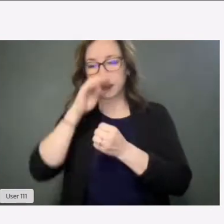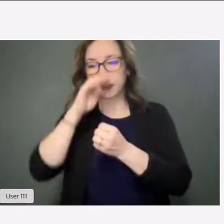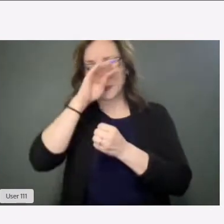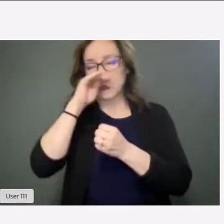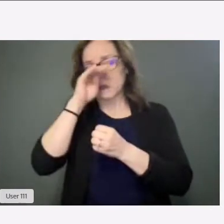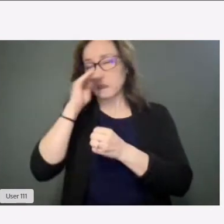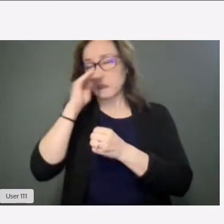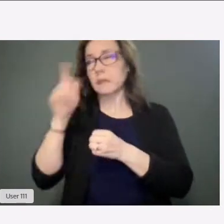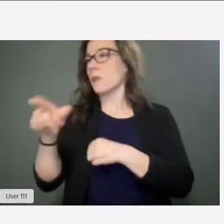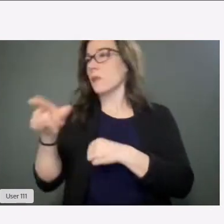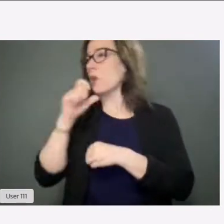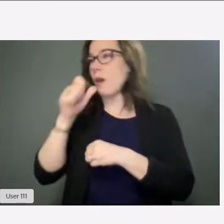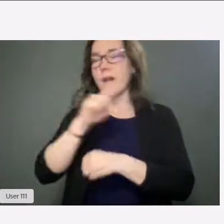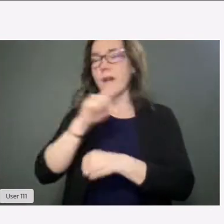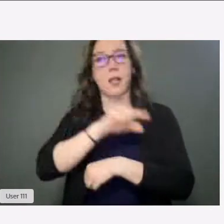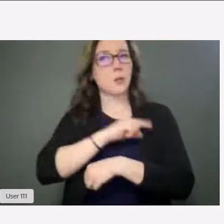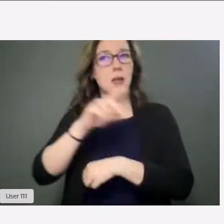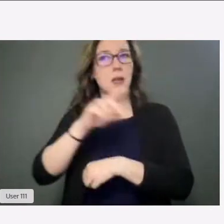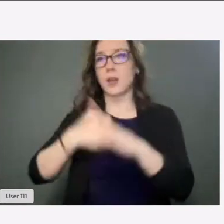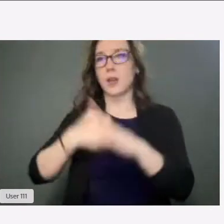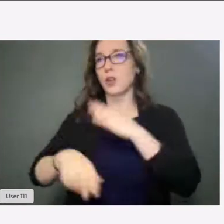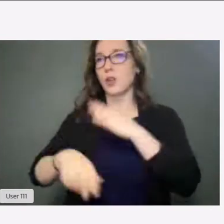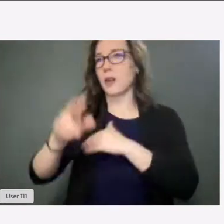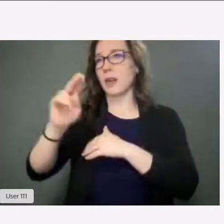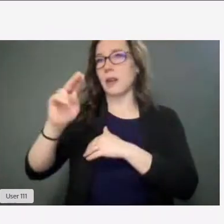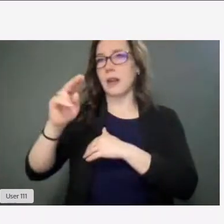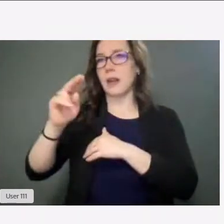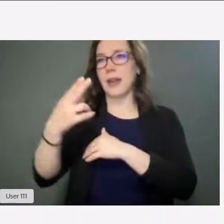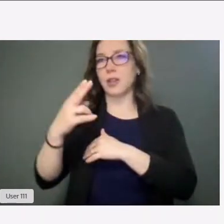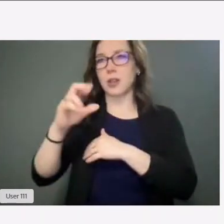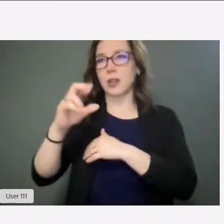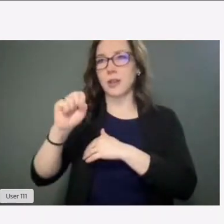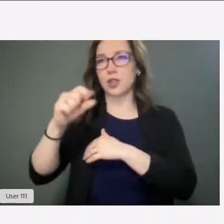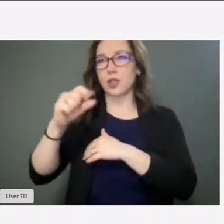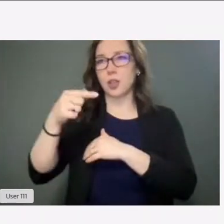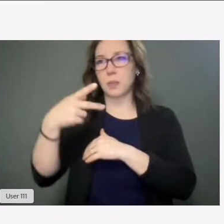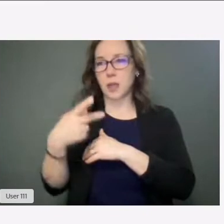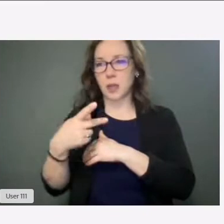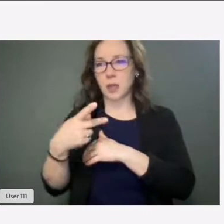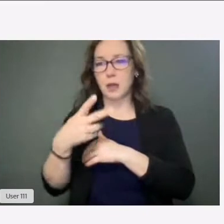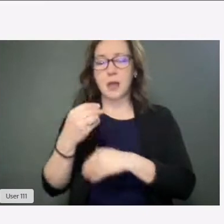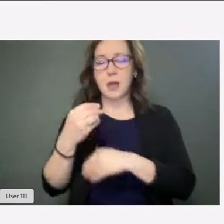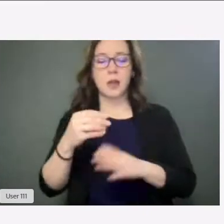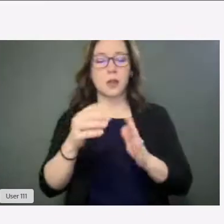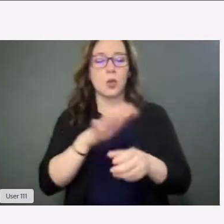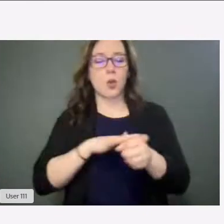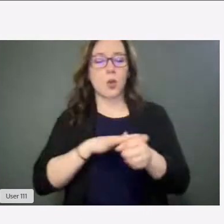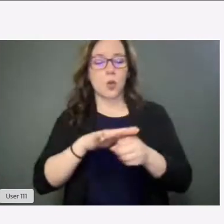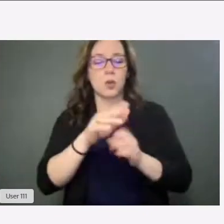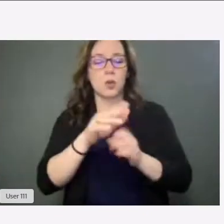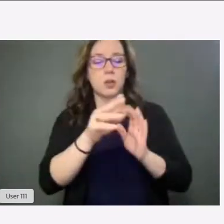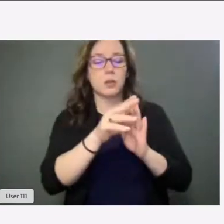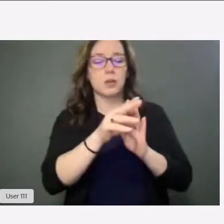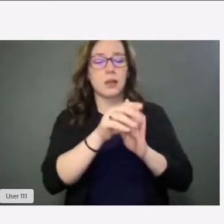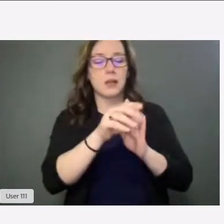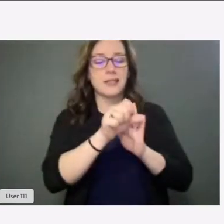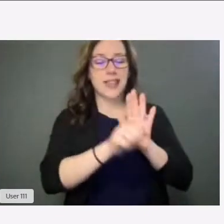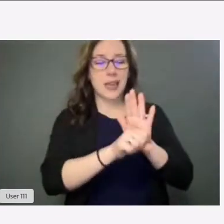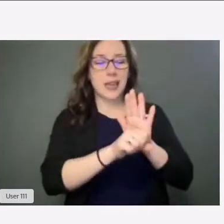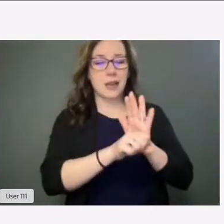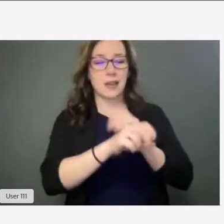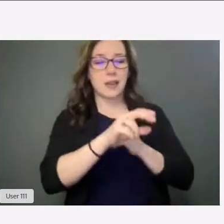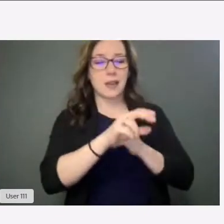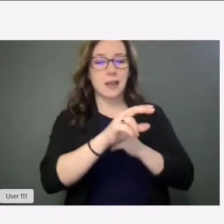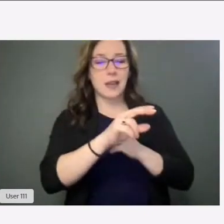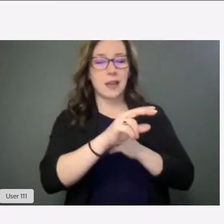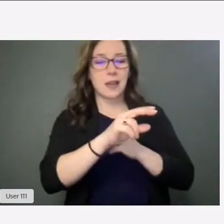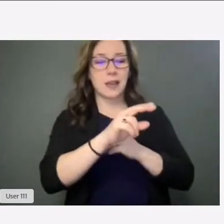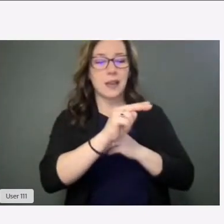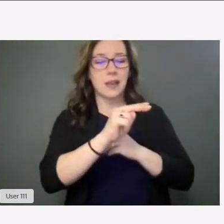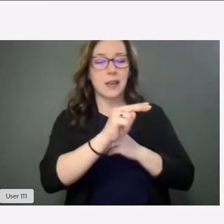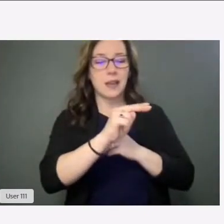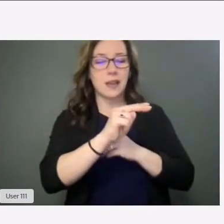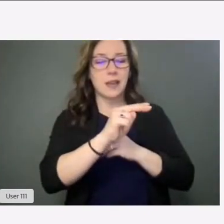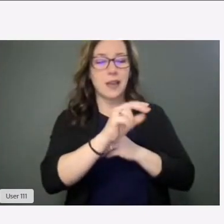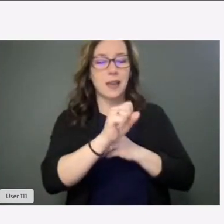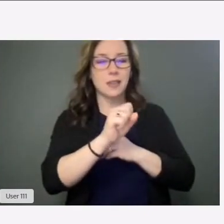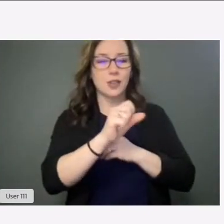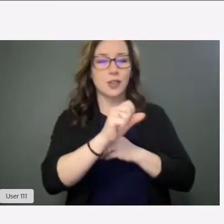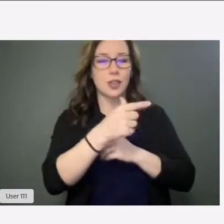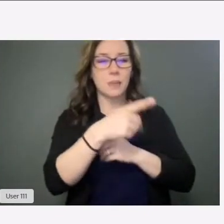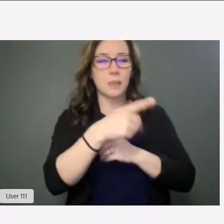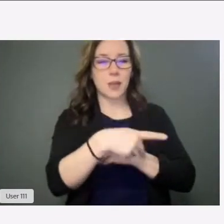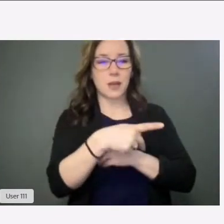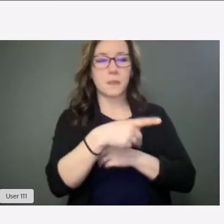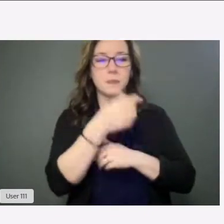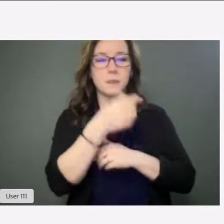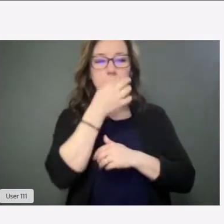under HSGP, and state and local units of government are not eligible under NSGP. The NSGP is also, I would say, more